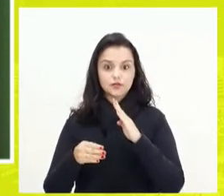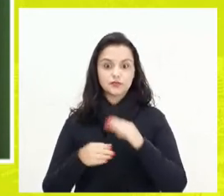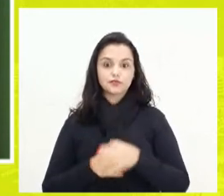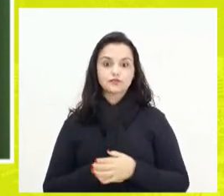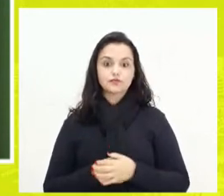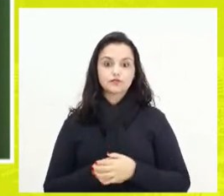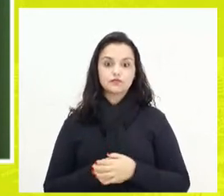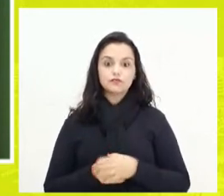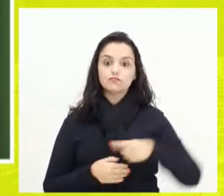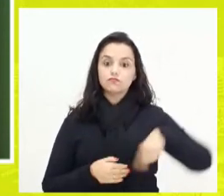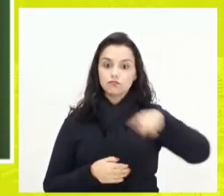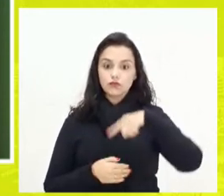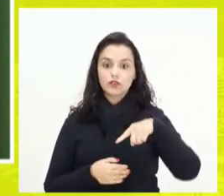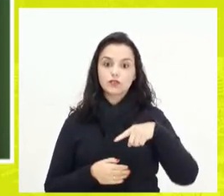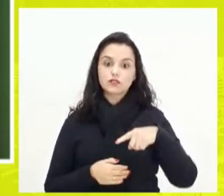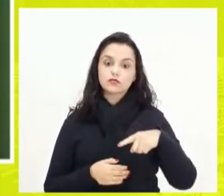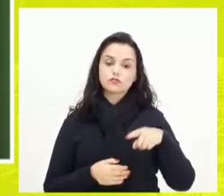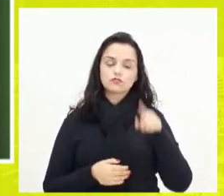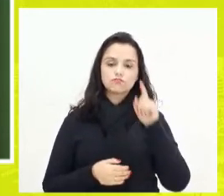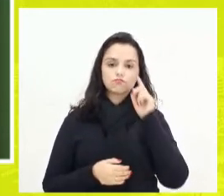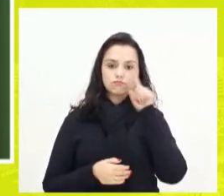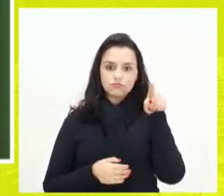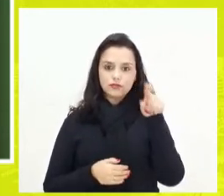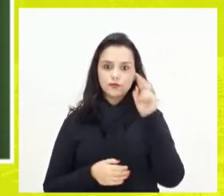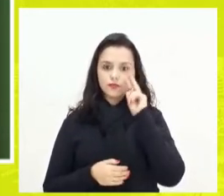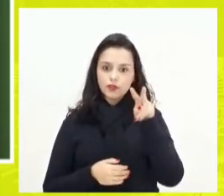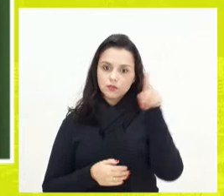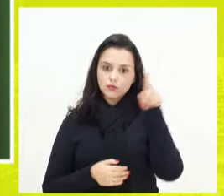your you guys are having this year